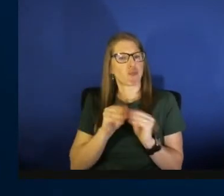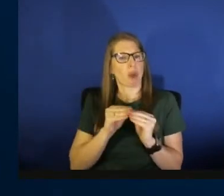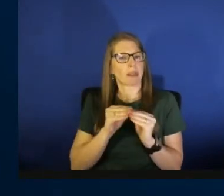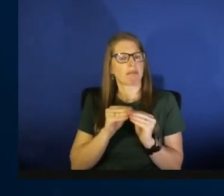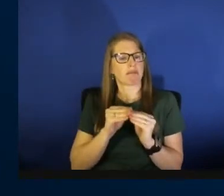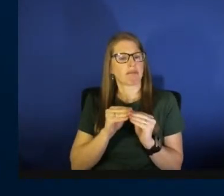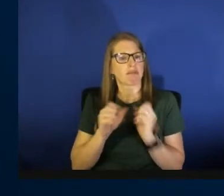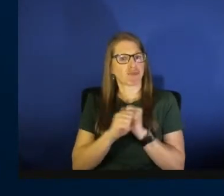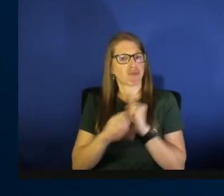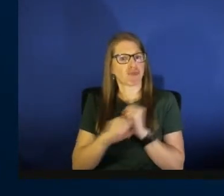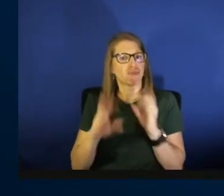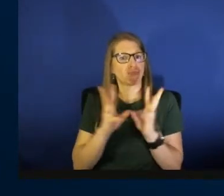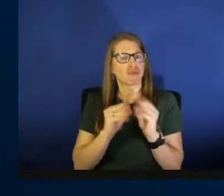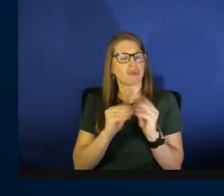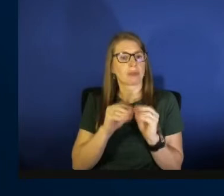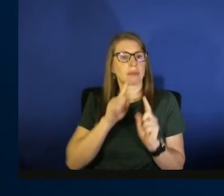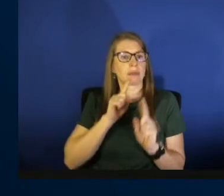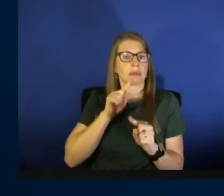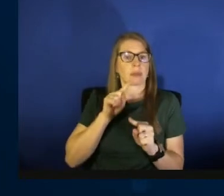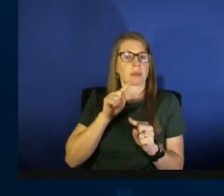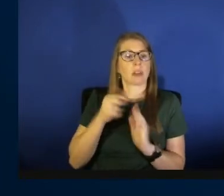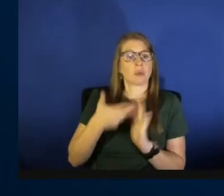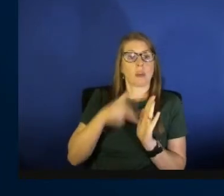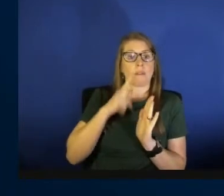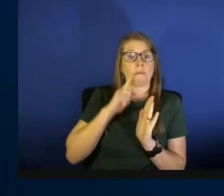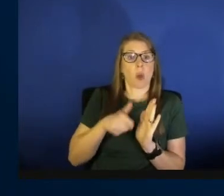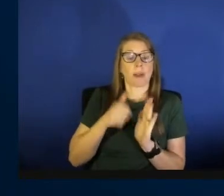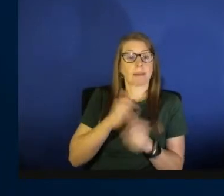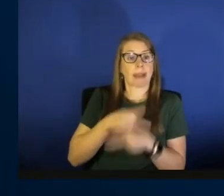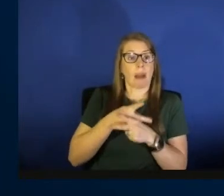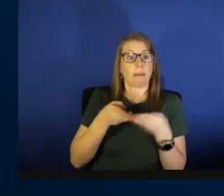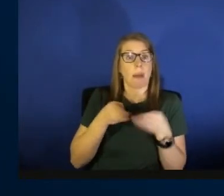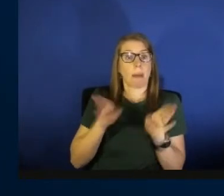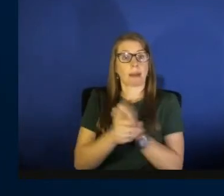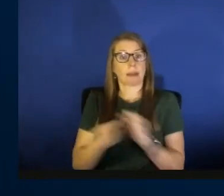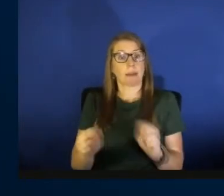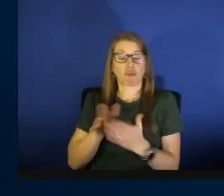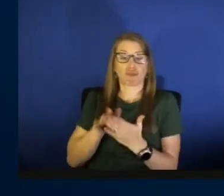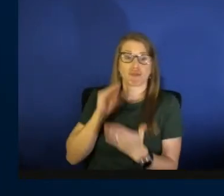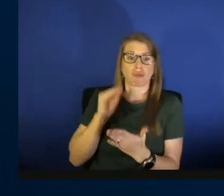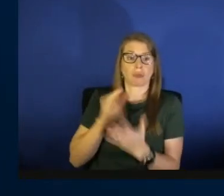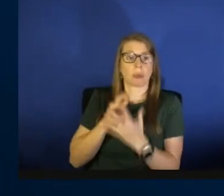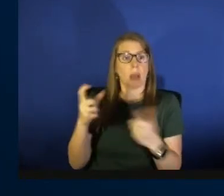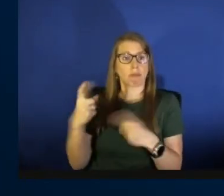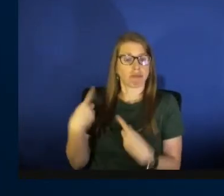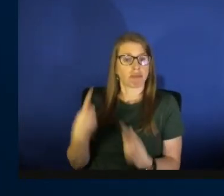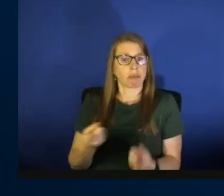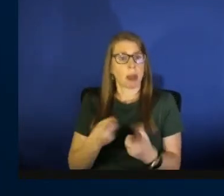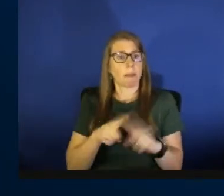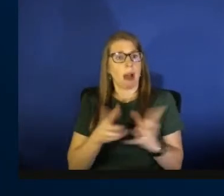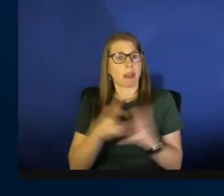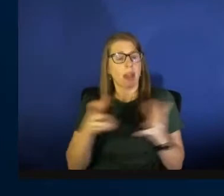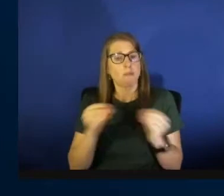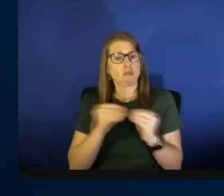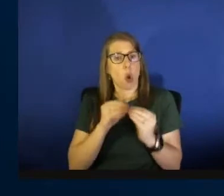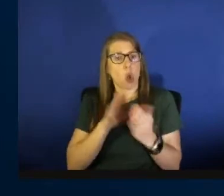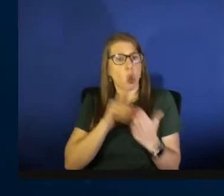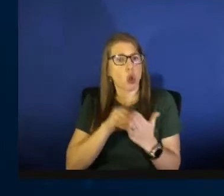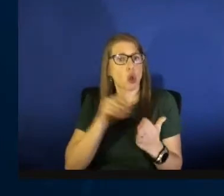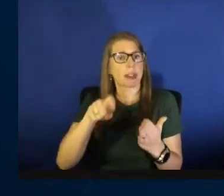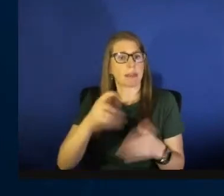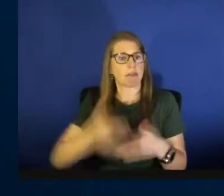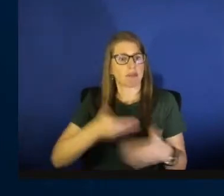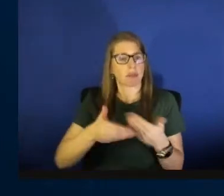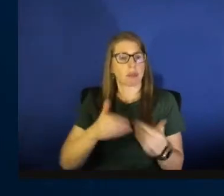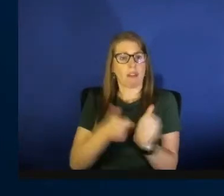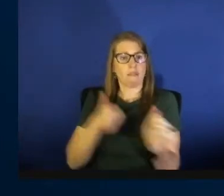questions about protocols for care and for public safety. We've learned a lot, but there's a lot more we need to learn. Avoid putting your hands